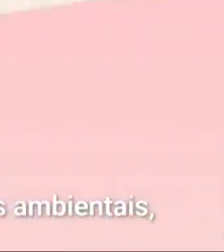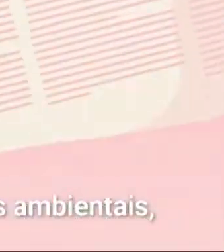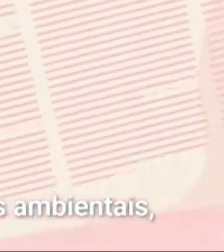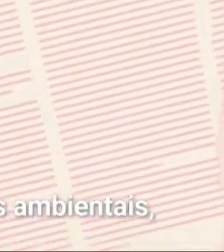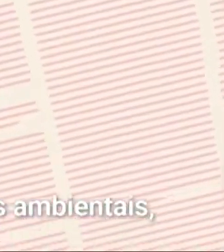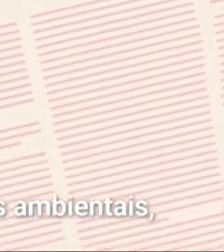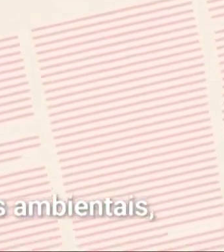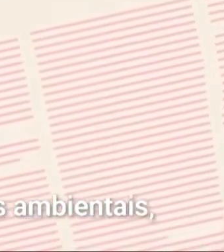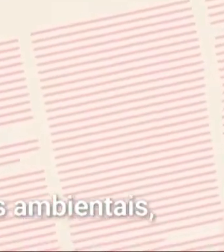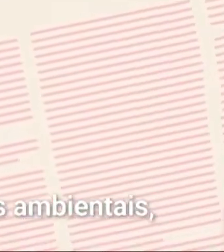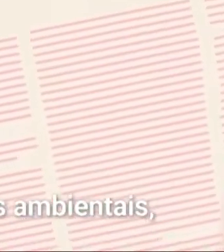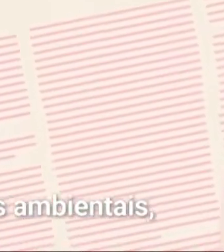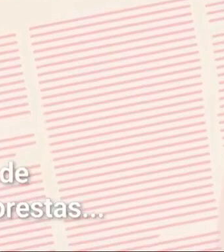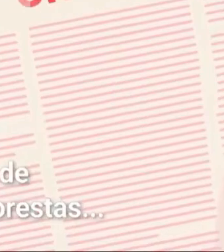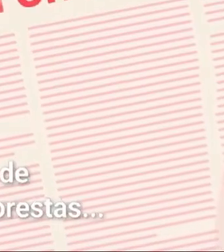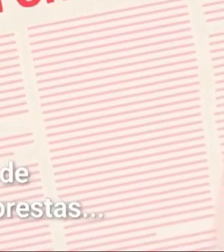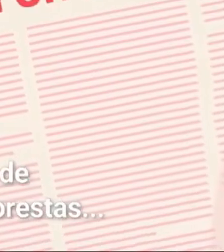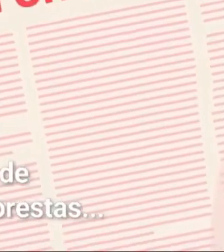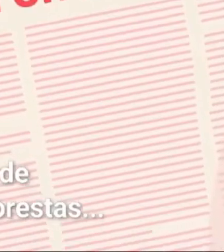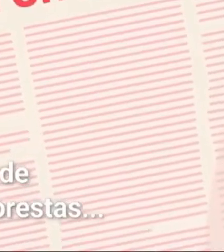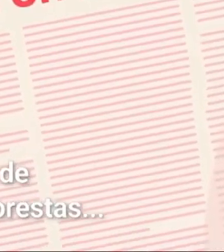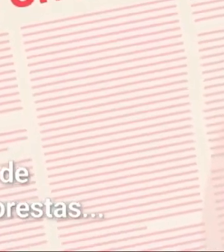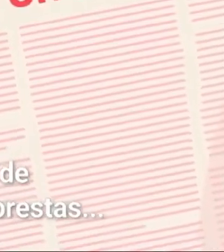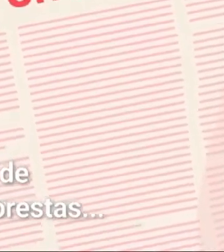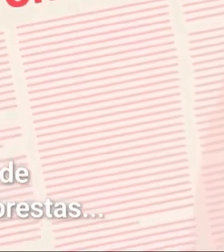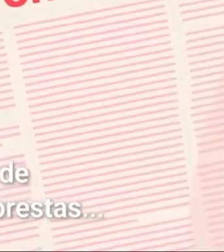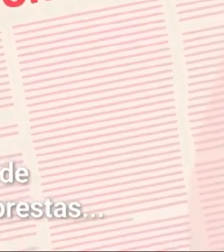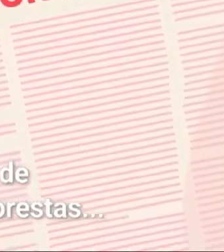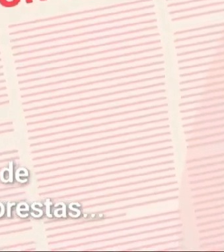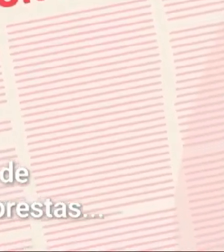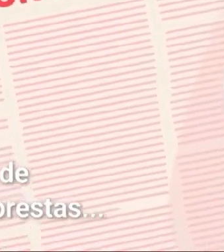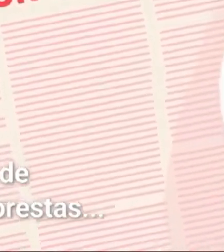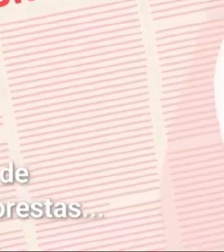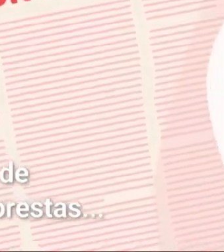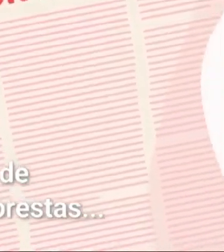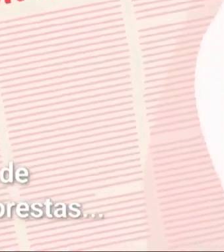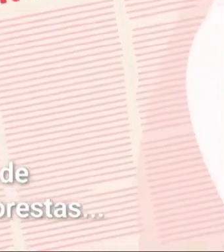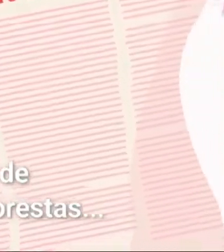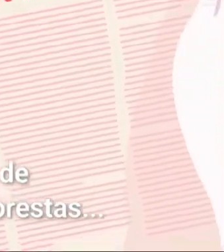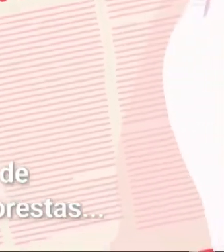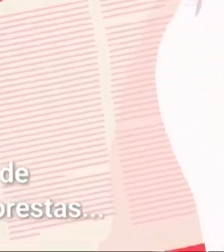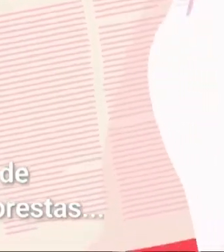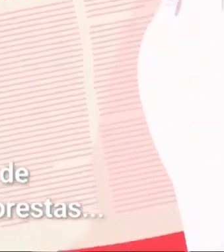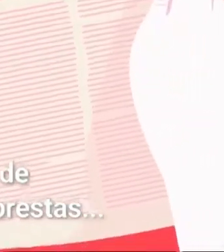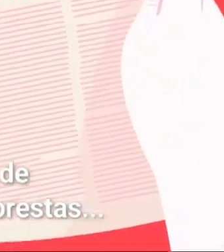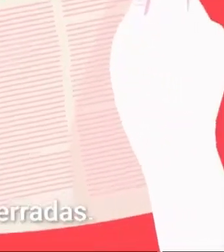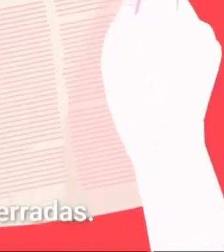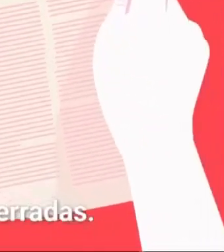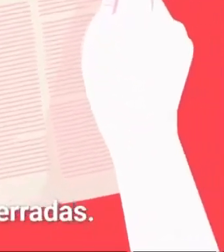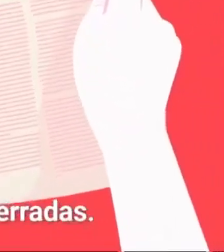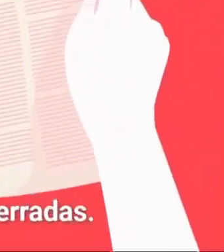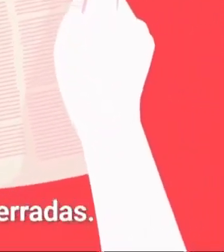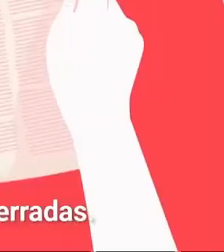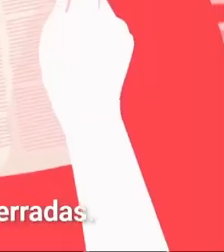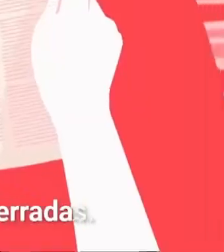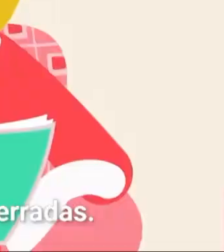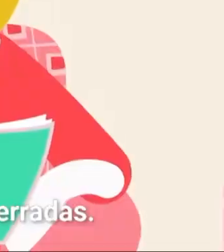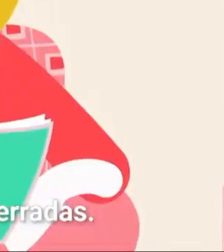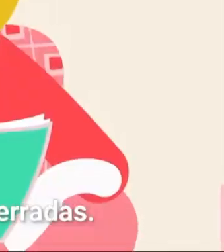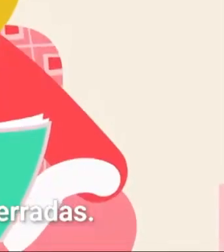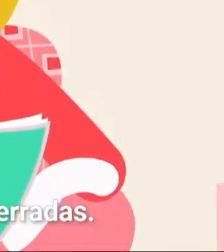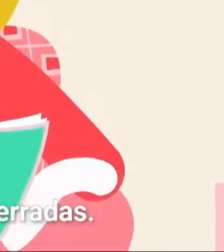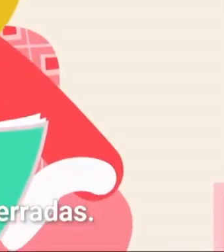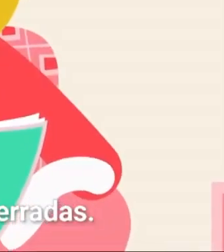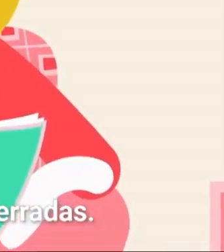environmental news can be pretty bleak. From starving polar bears to melting ice caps and disappearing forests, it can be hard not